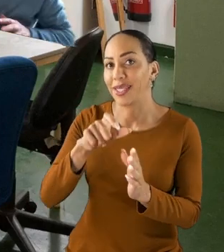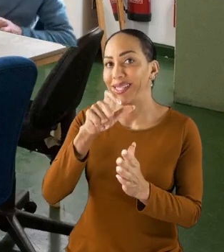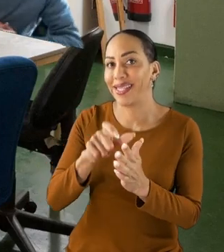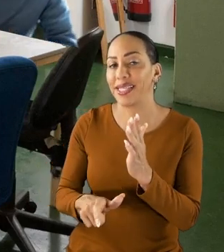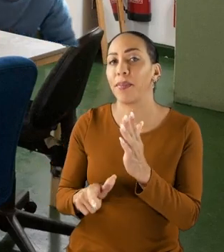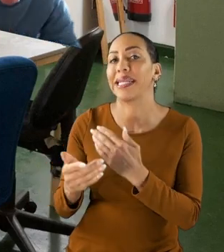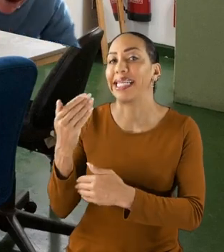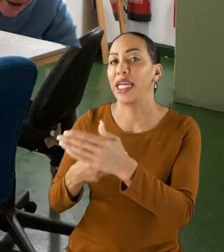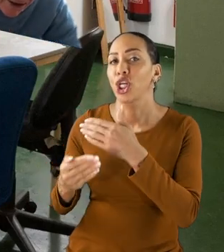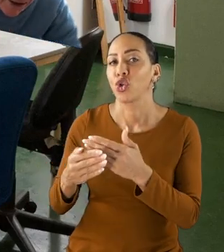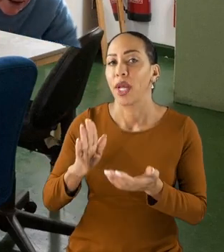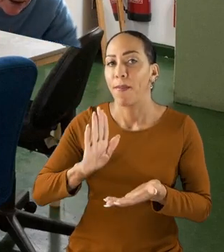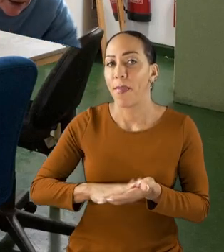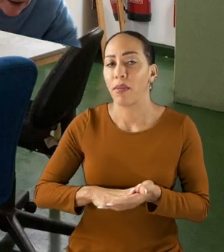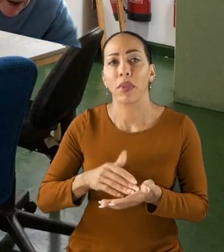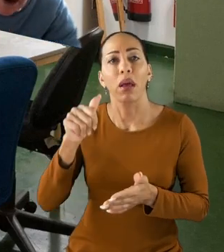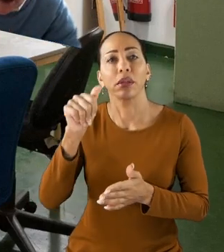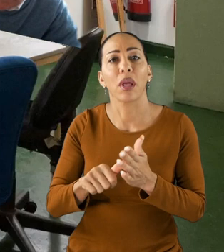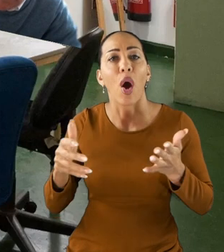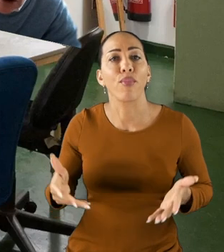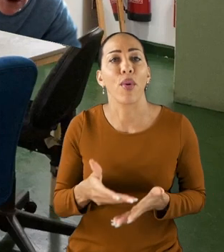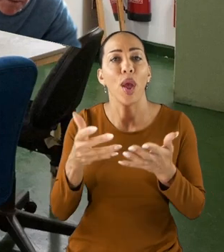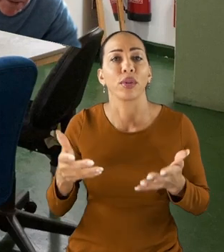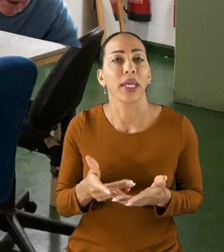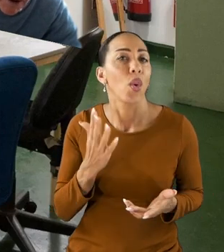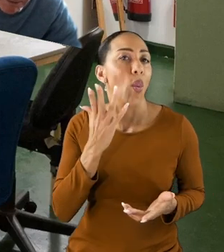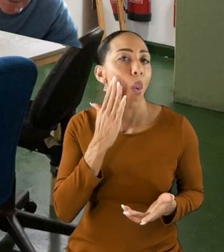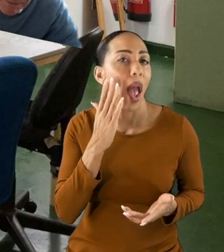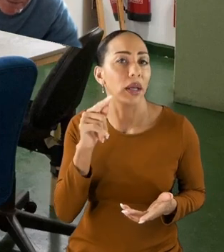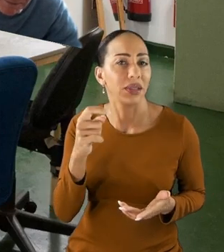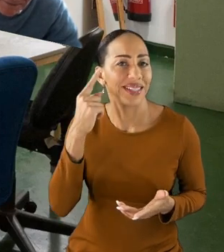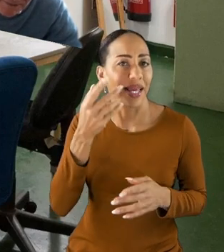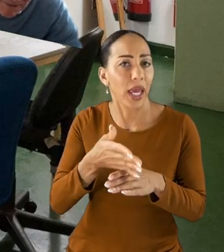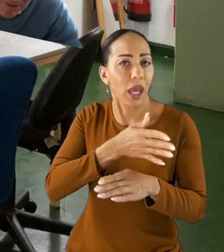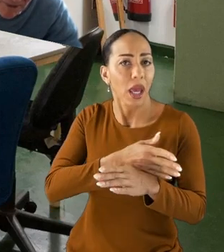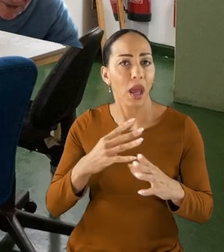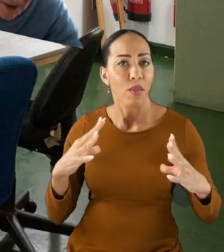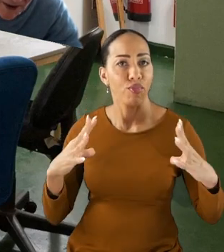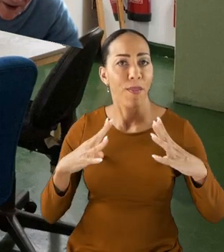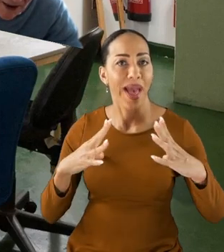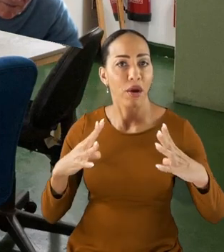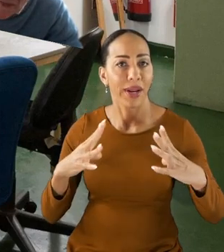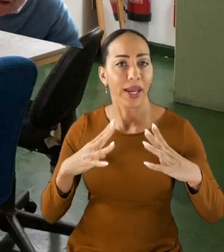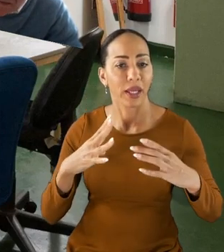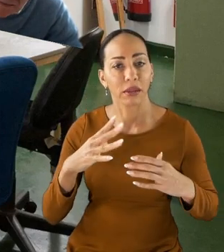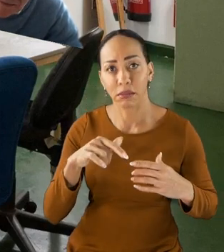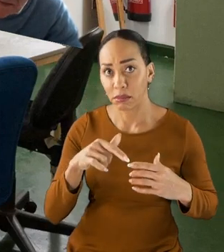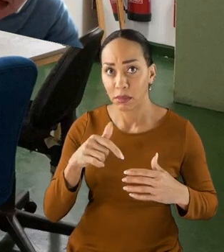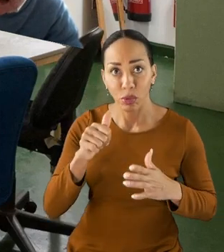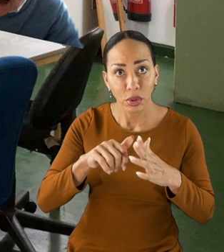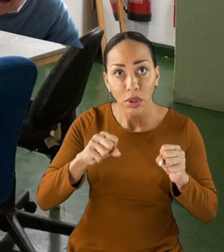Month? I'm just thinking about the planning and preparation. Yeah, lots of people are. Obviously, they want to prepare in the summer for